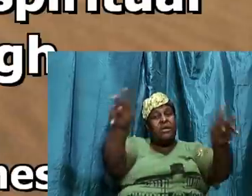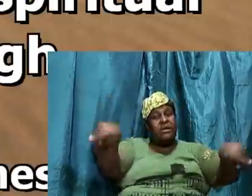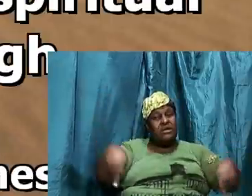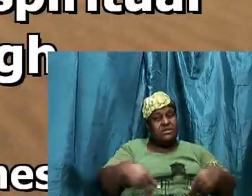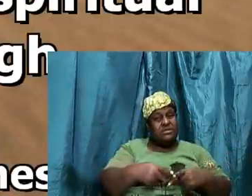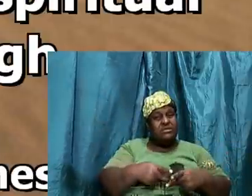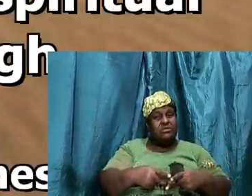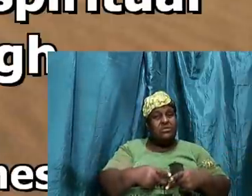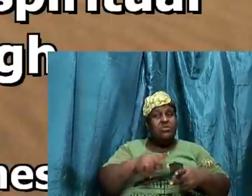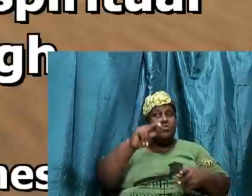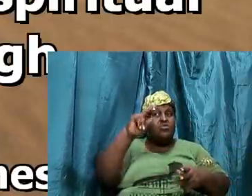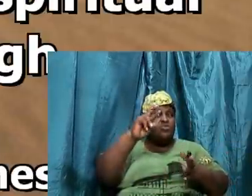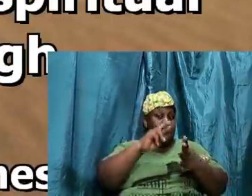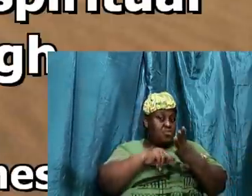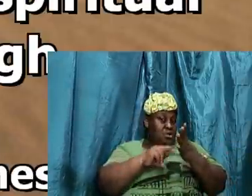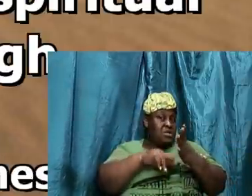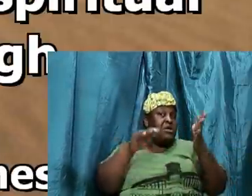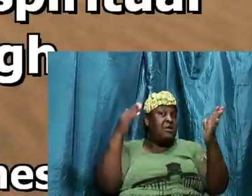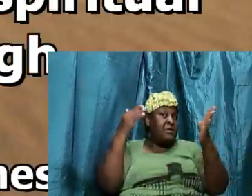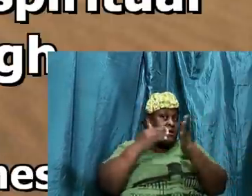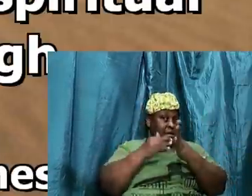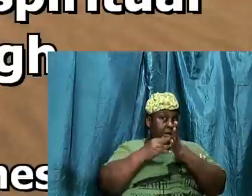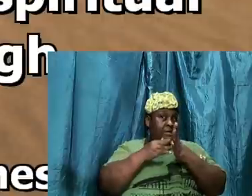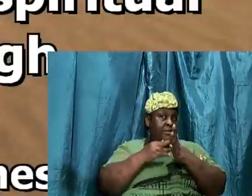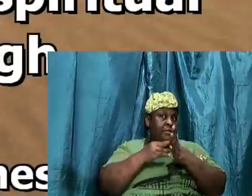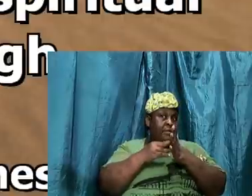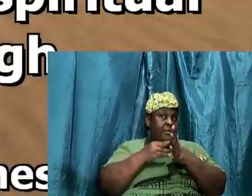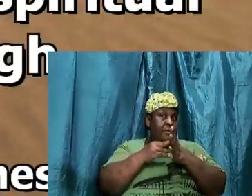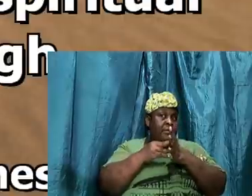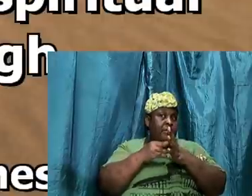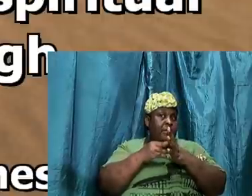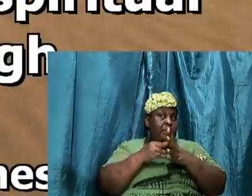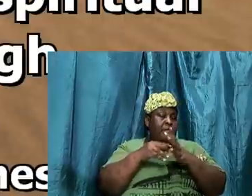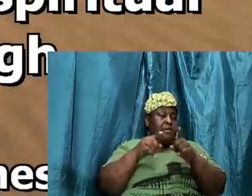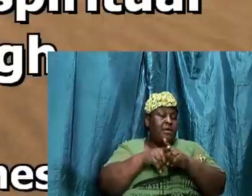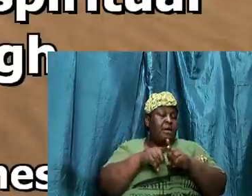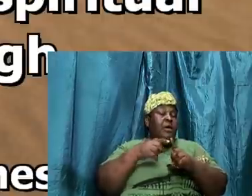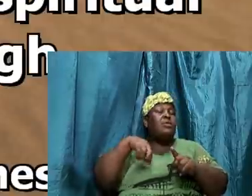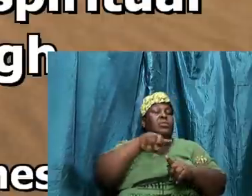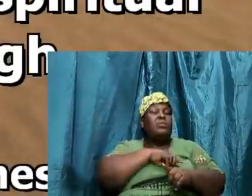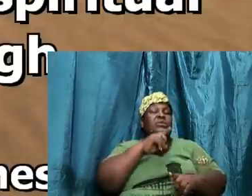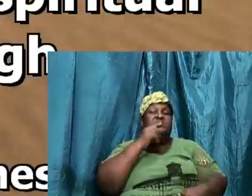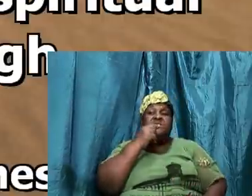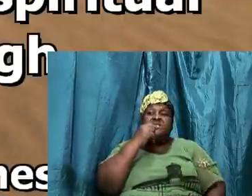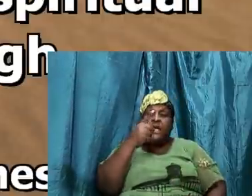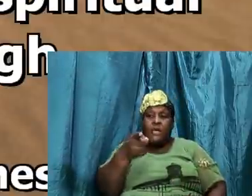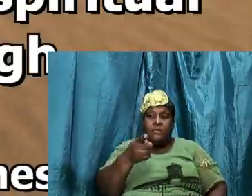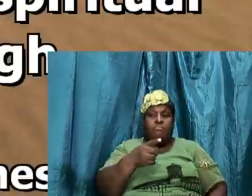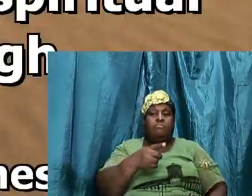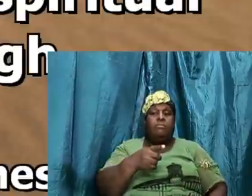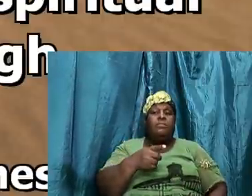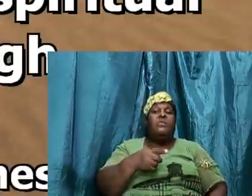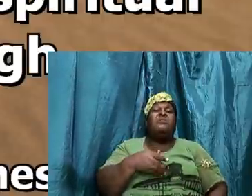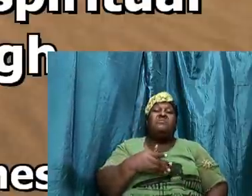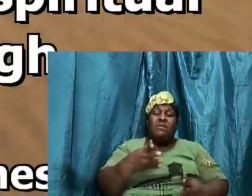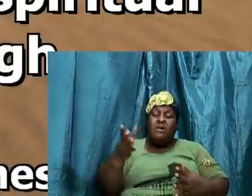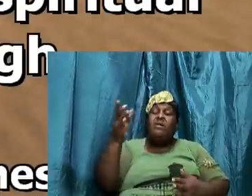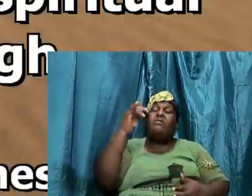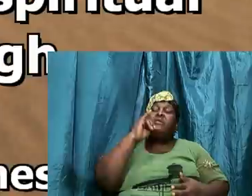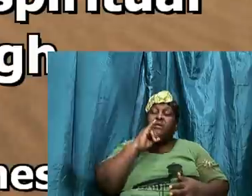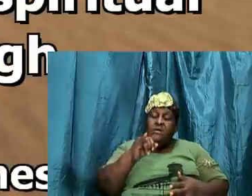emphasis. Like we have been saying, there